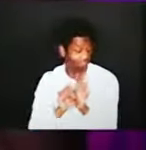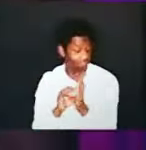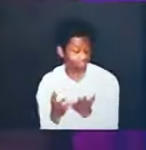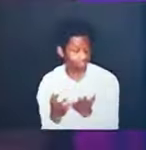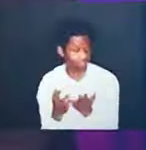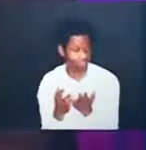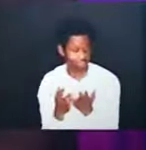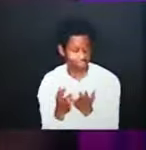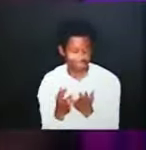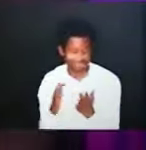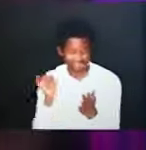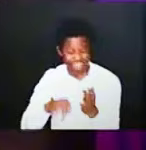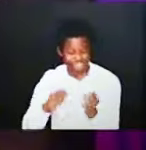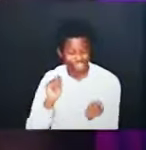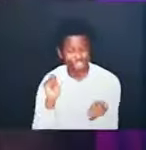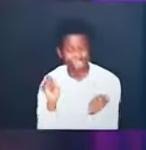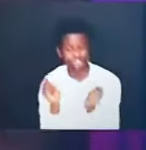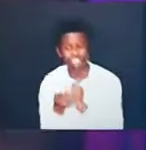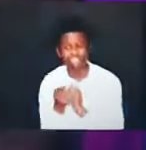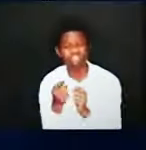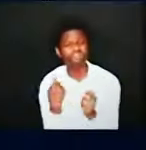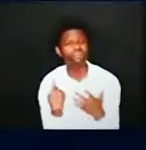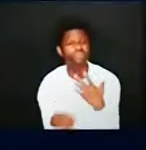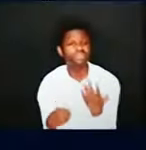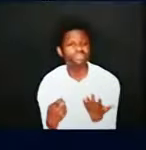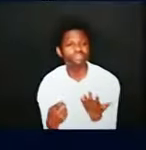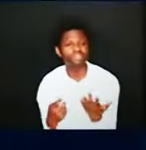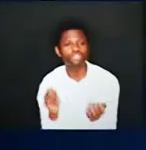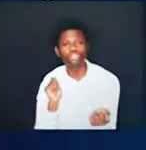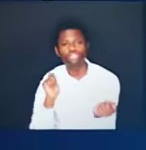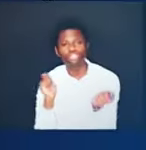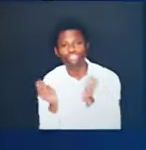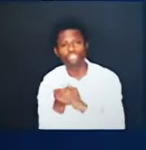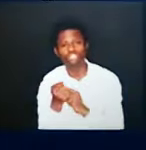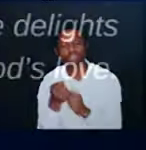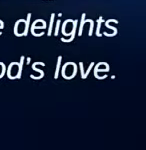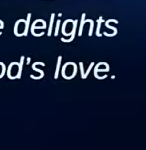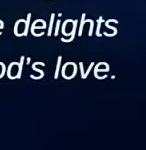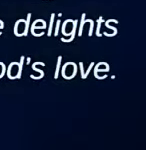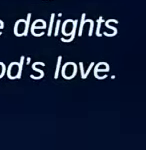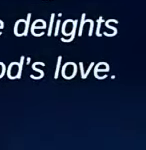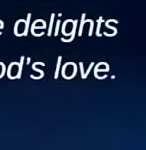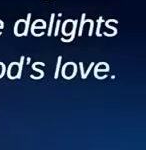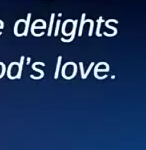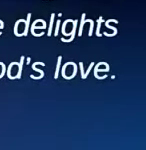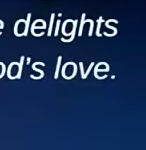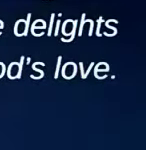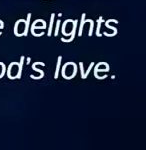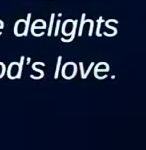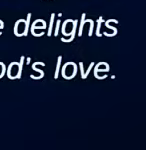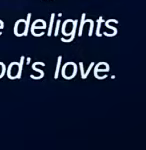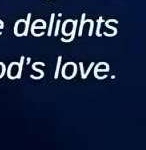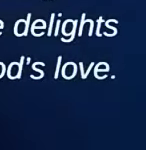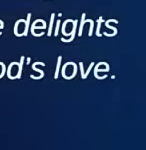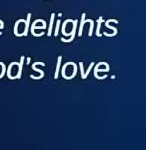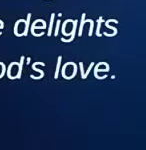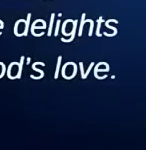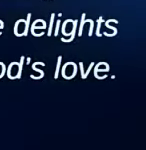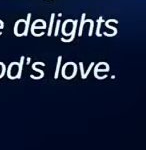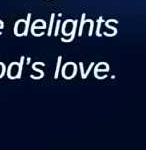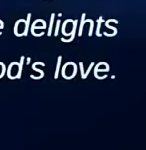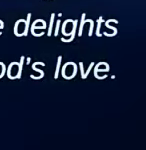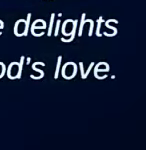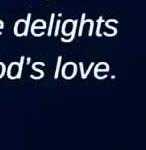is a change from being in the kingdom of darkness to the to unspeakable delights of the